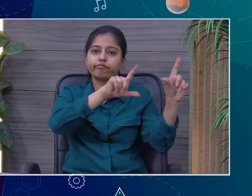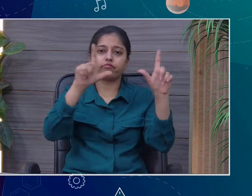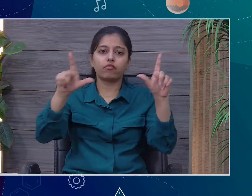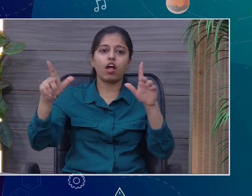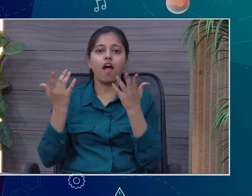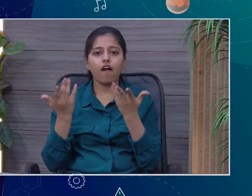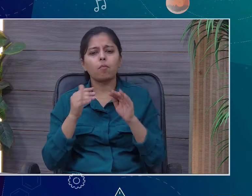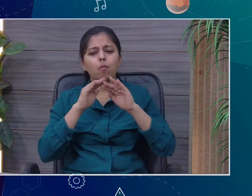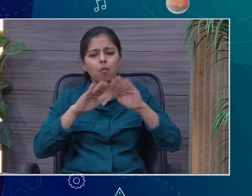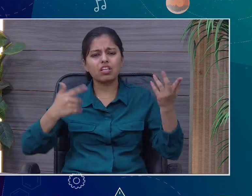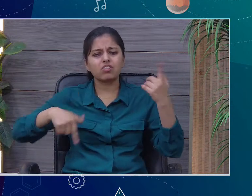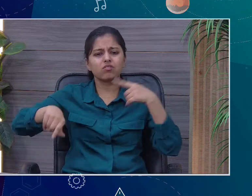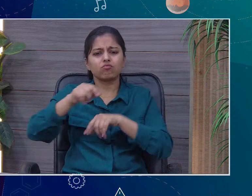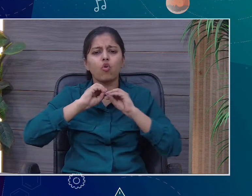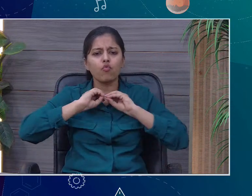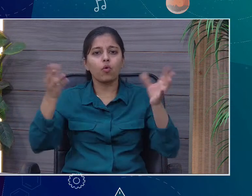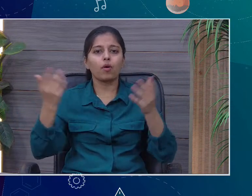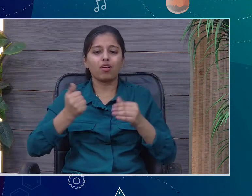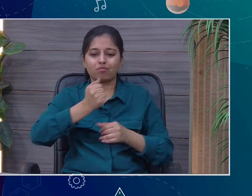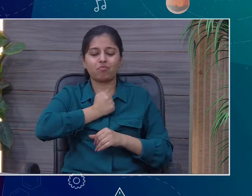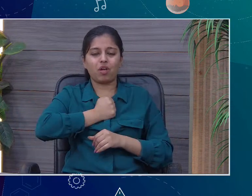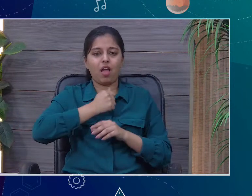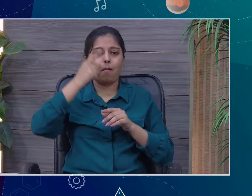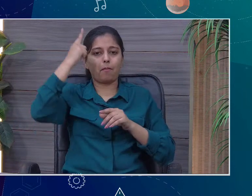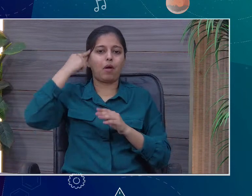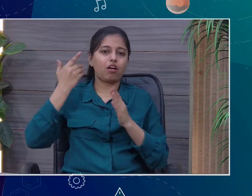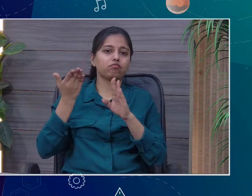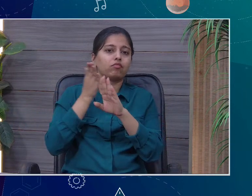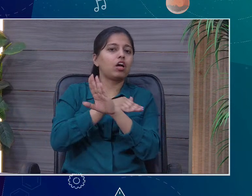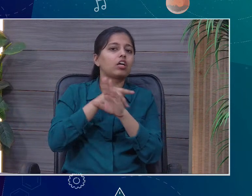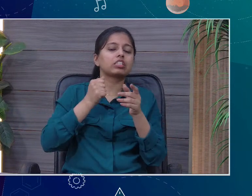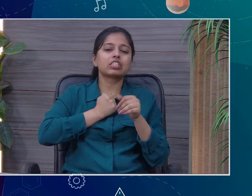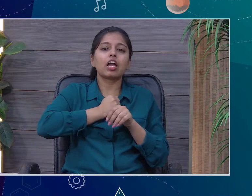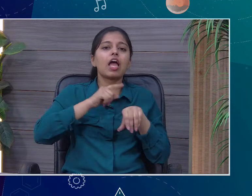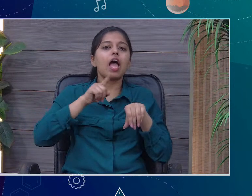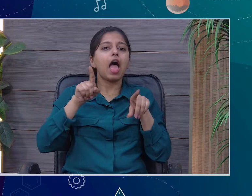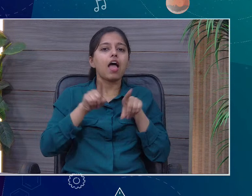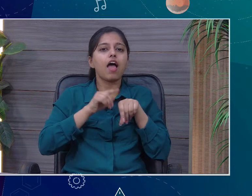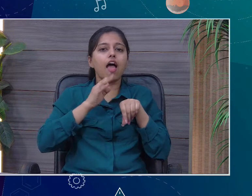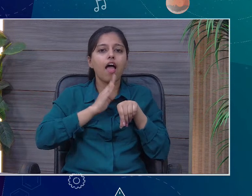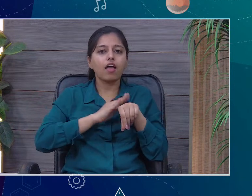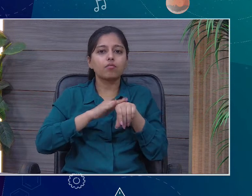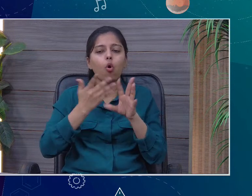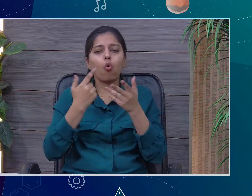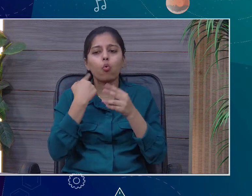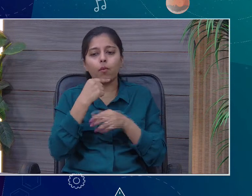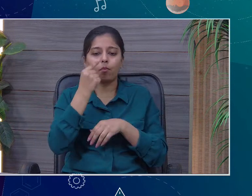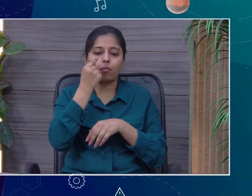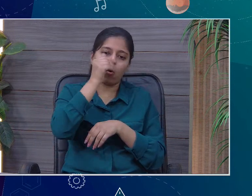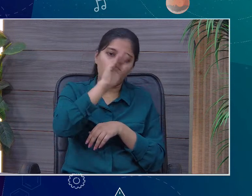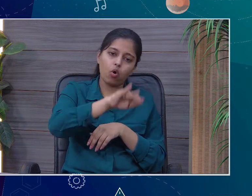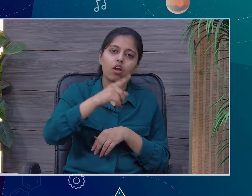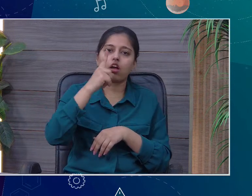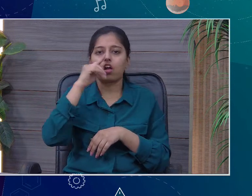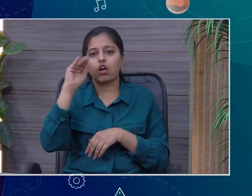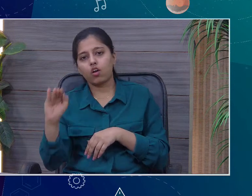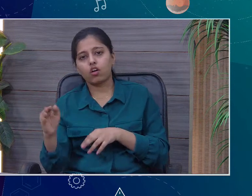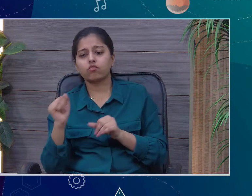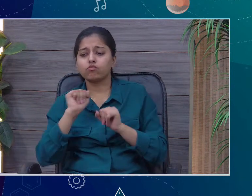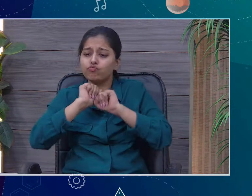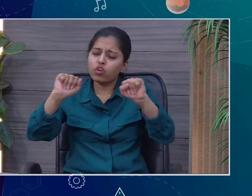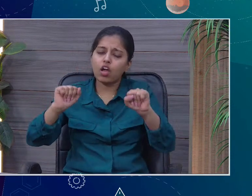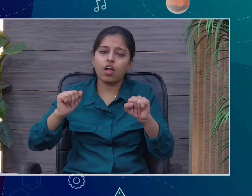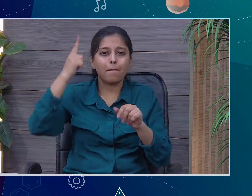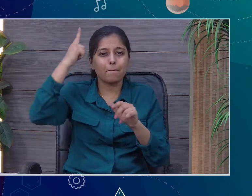our students that in this poem, my shadow is an experience of a boy and a girl, of their own shadows.